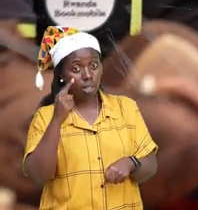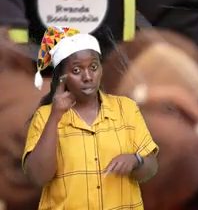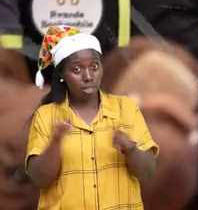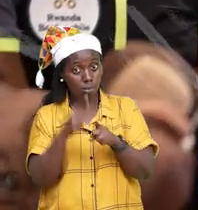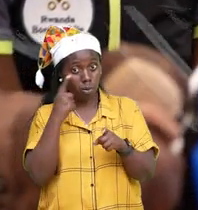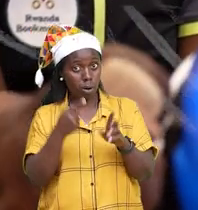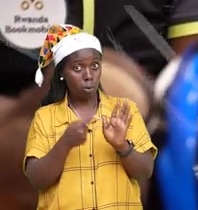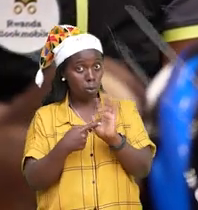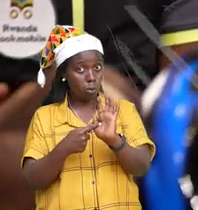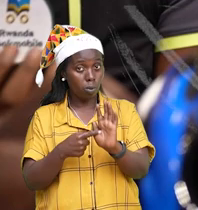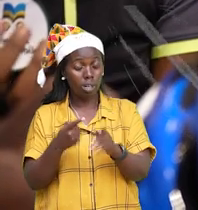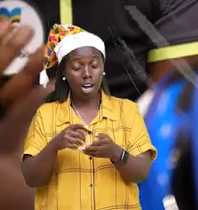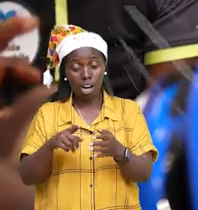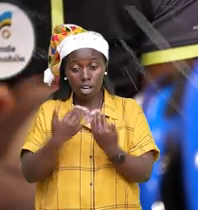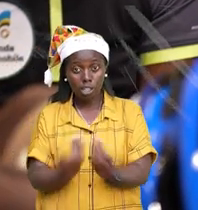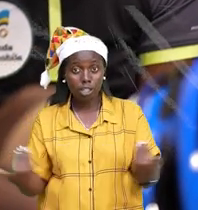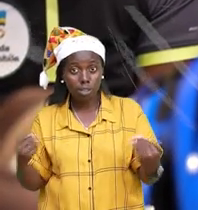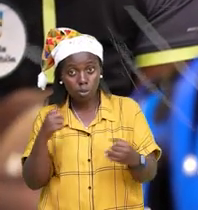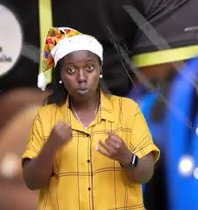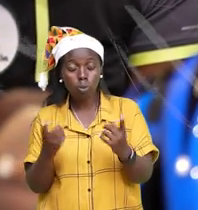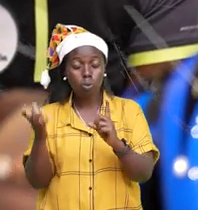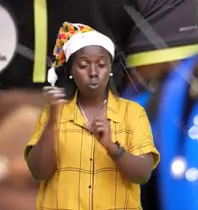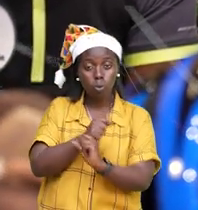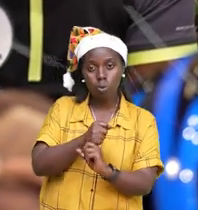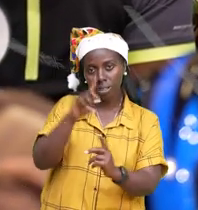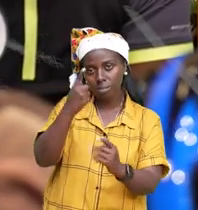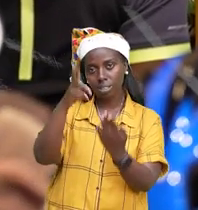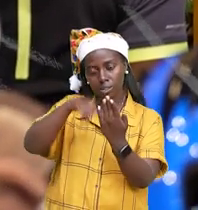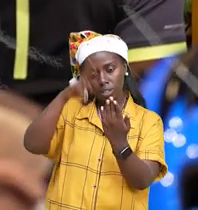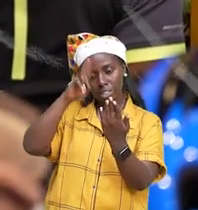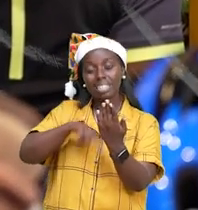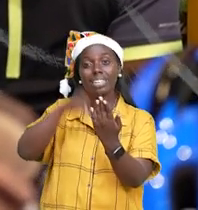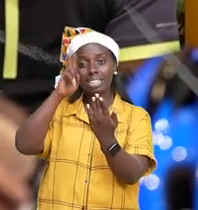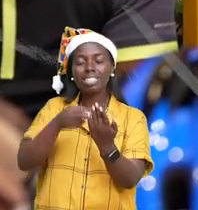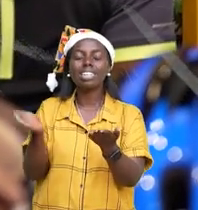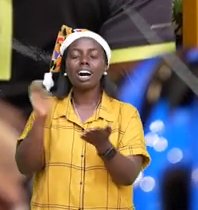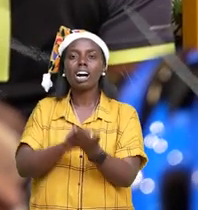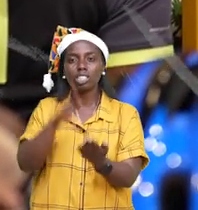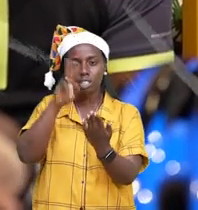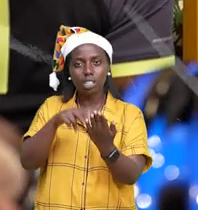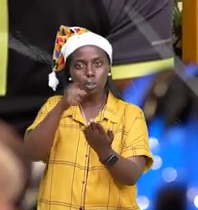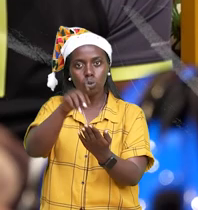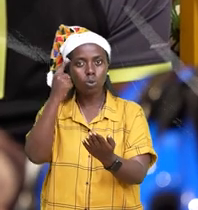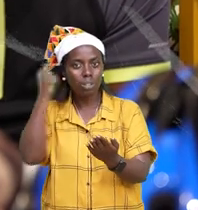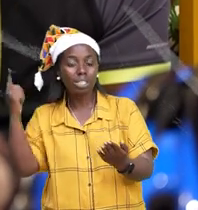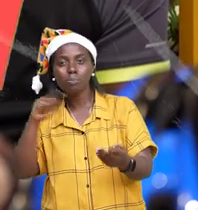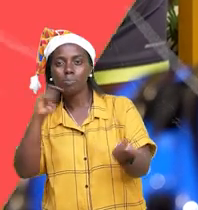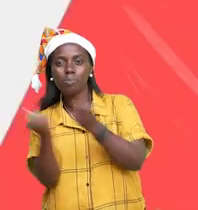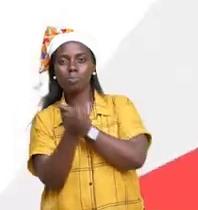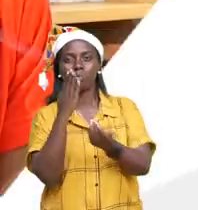have seen that, a key to achieving our dreams is read. Read, read, and your dreams will become